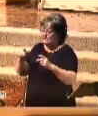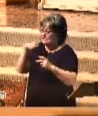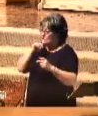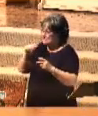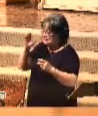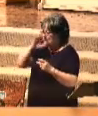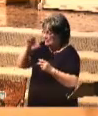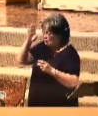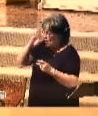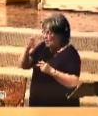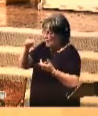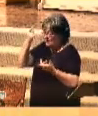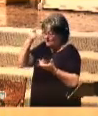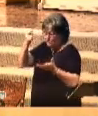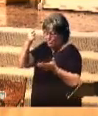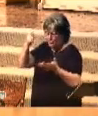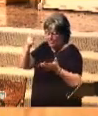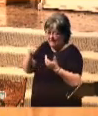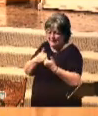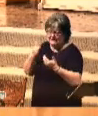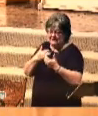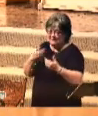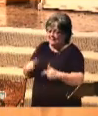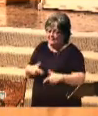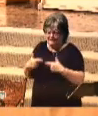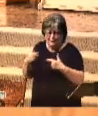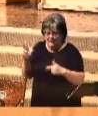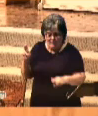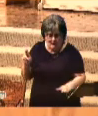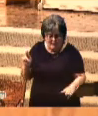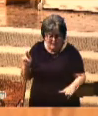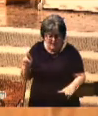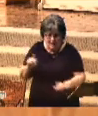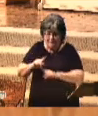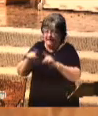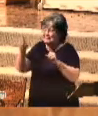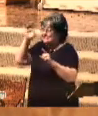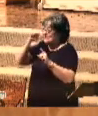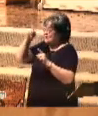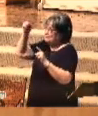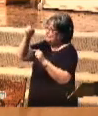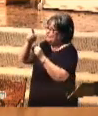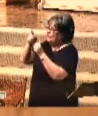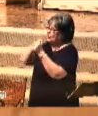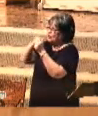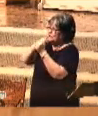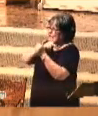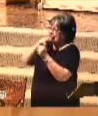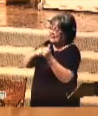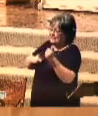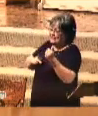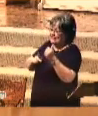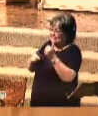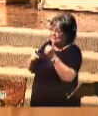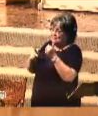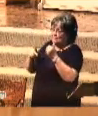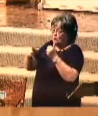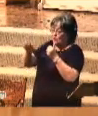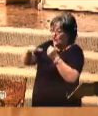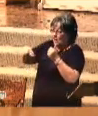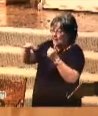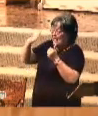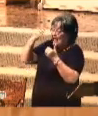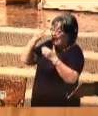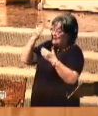so that we can have an easy life. But seek ye first the kingdom of God and His